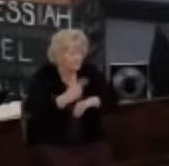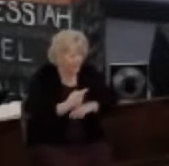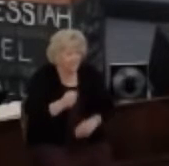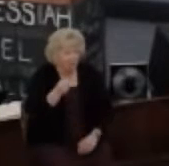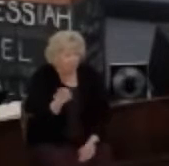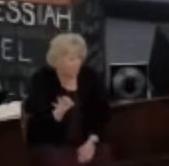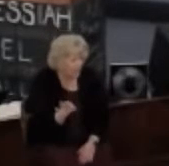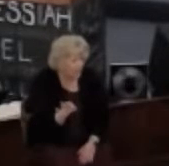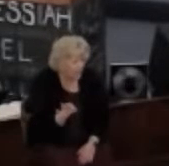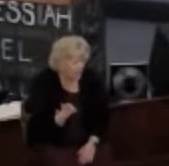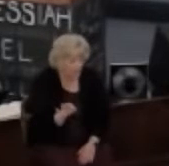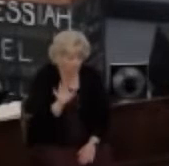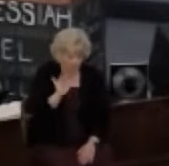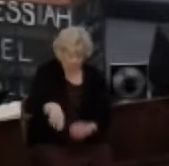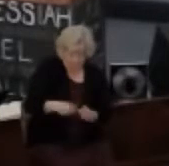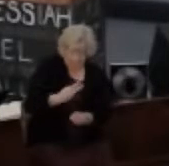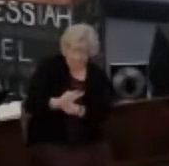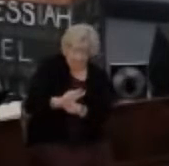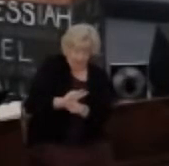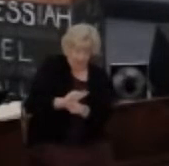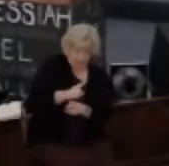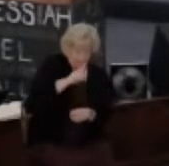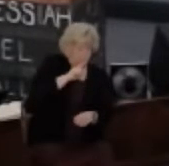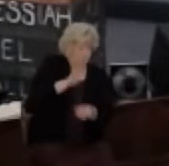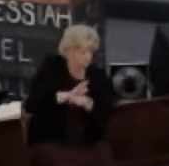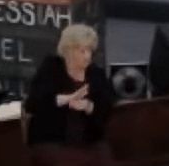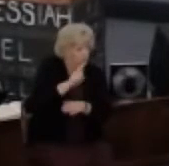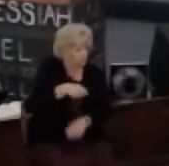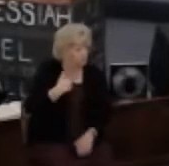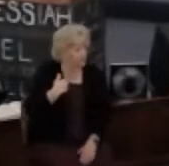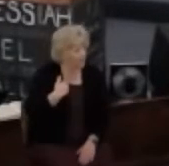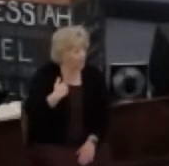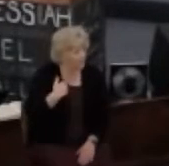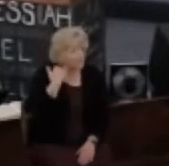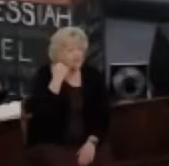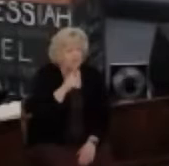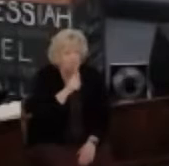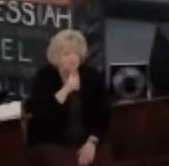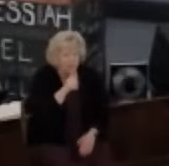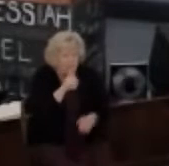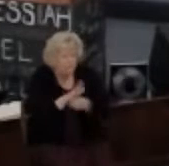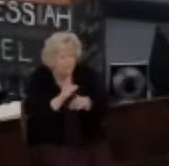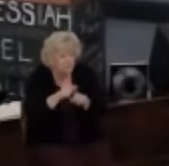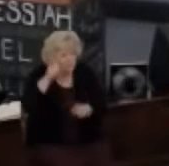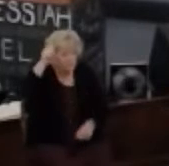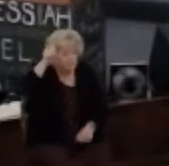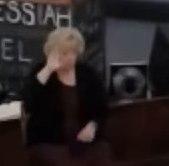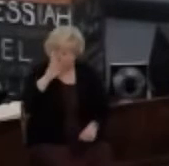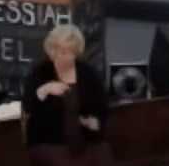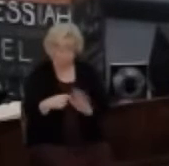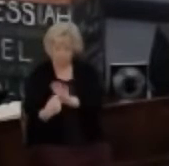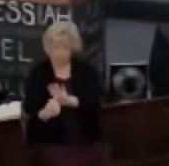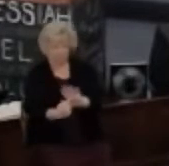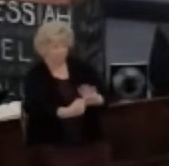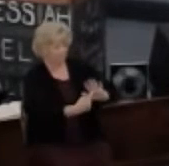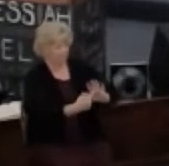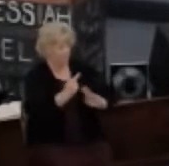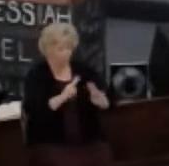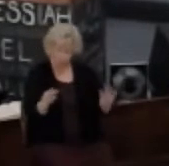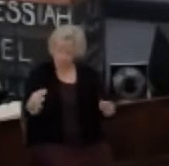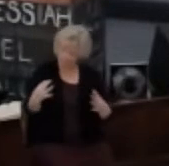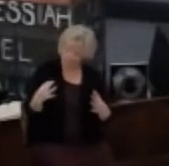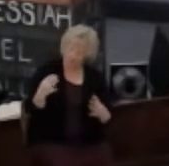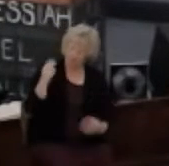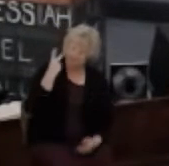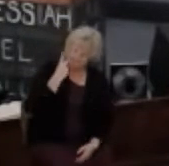That's the kind of thing that being committed to God is. If you are really committed to God, it's going to show, because you will